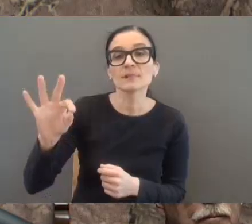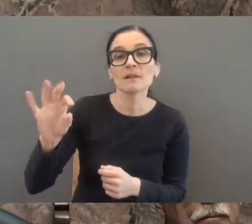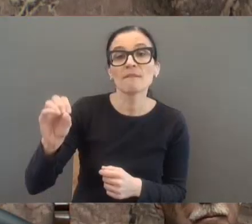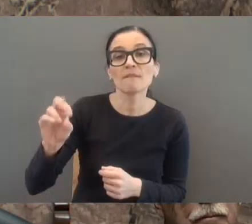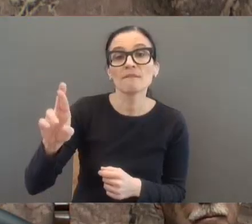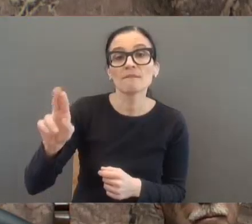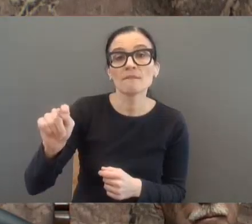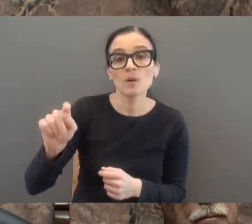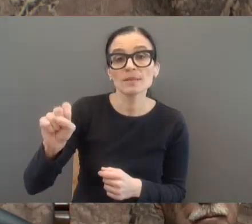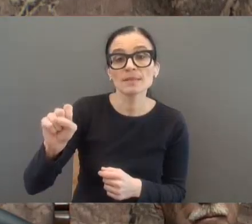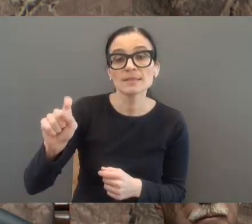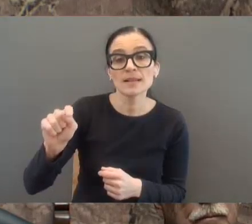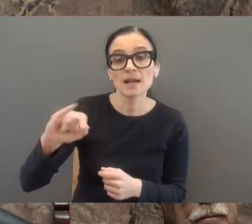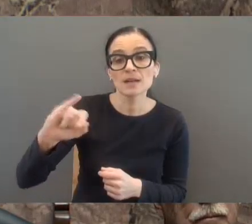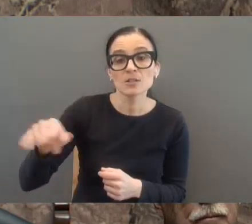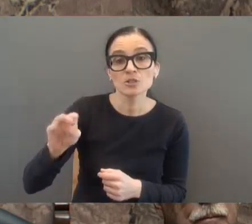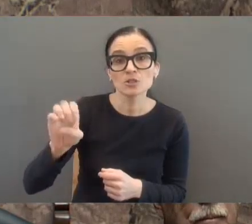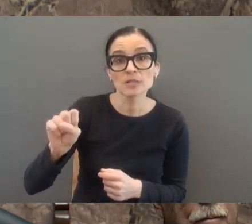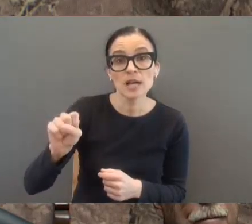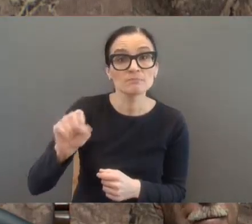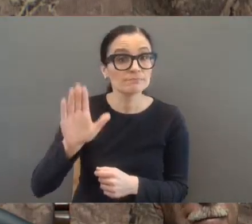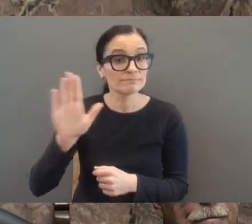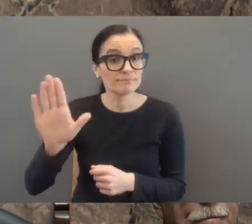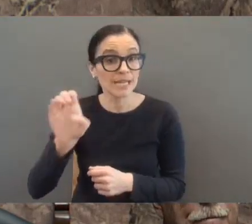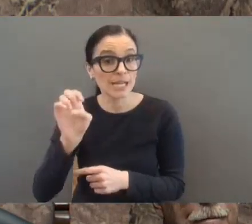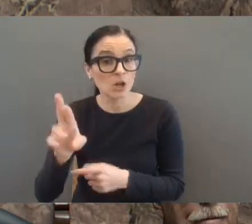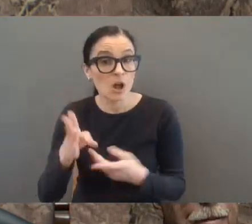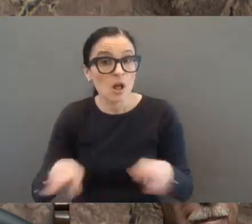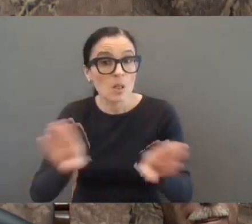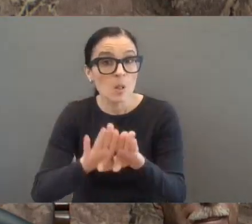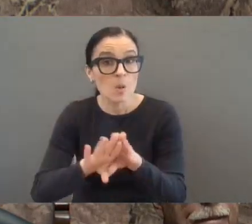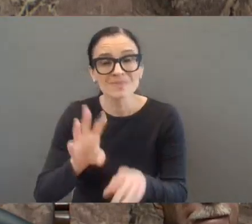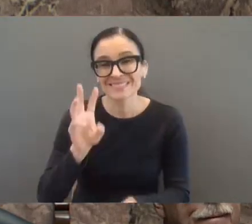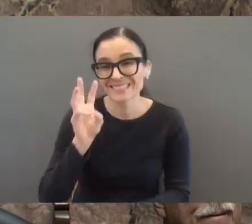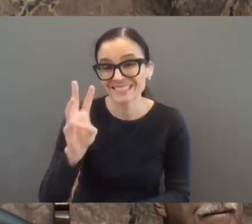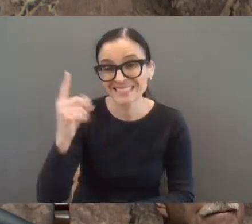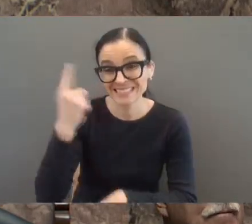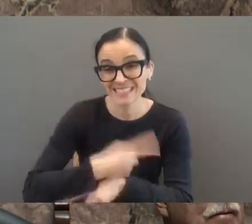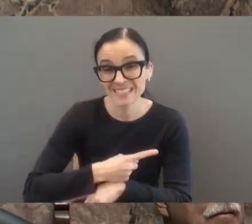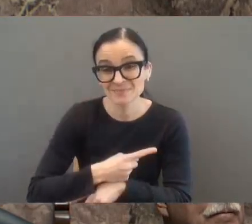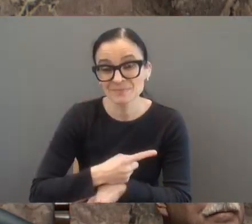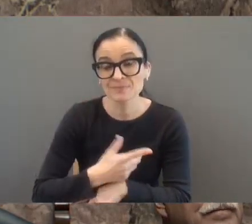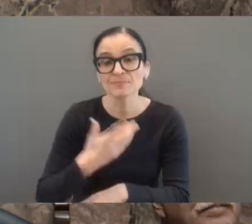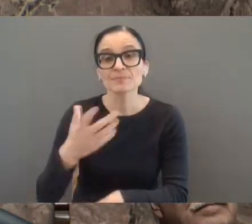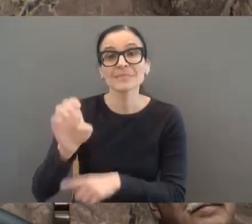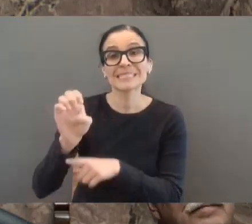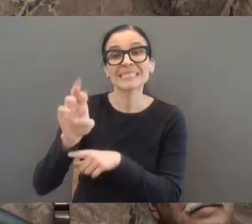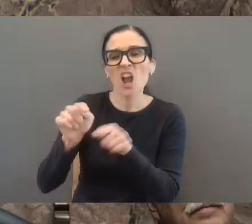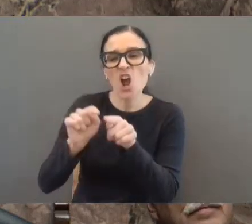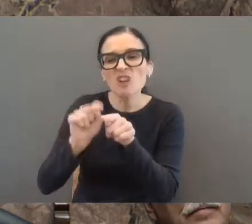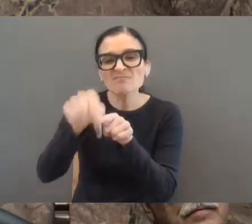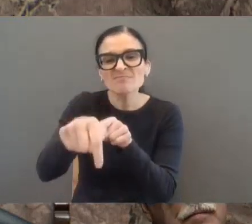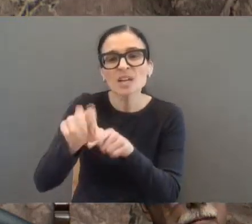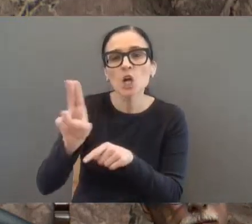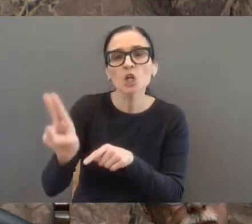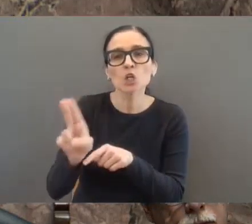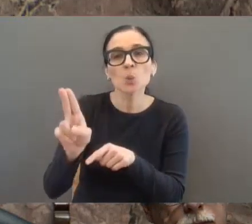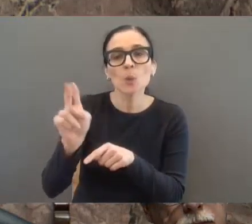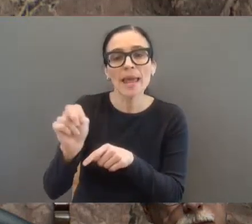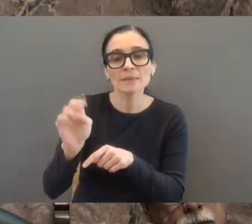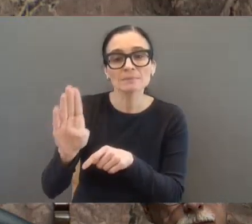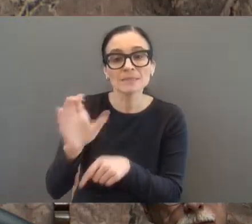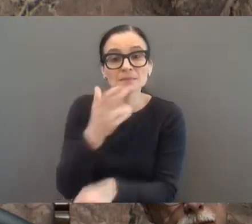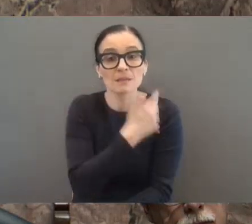ER at UNBC Hospital is 160 kilometers away. Why is this Premier forcing them to take a